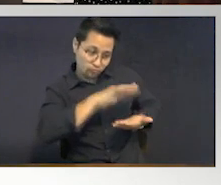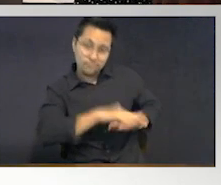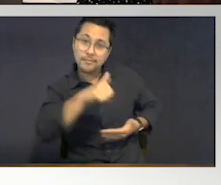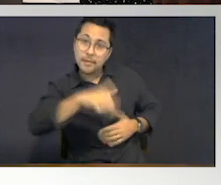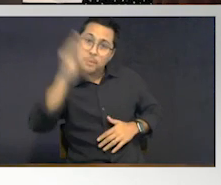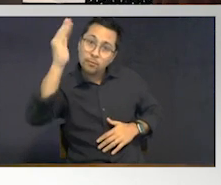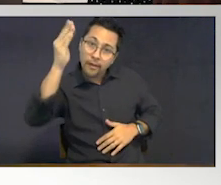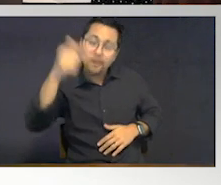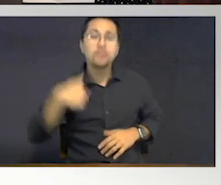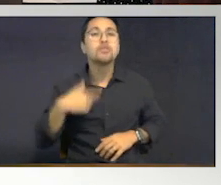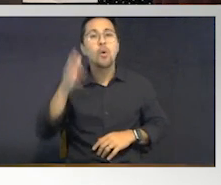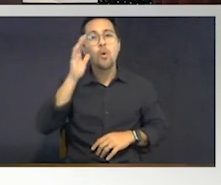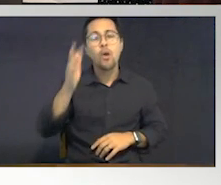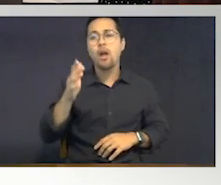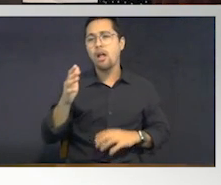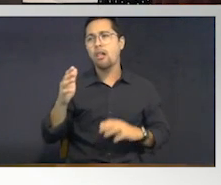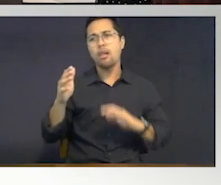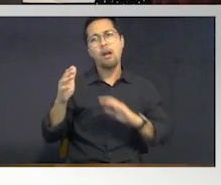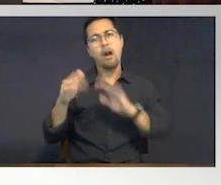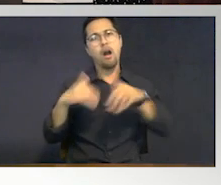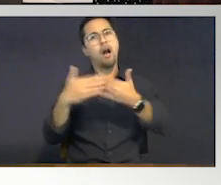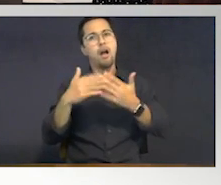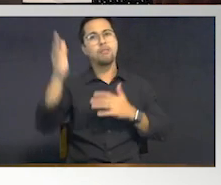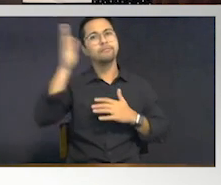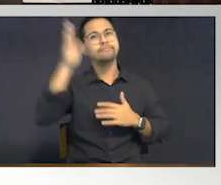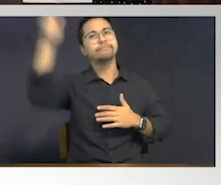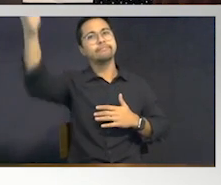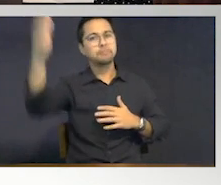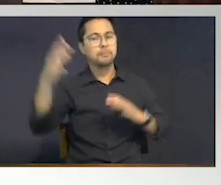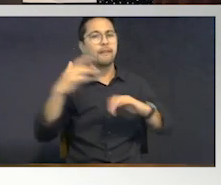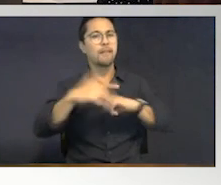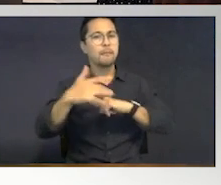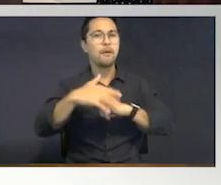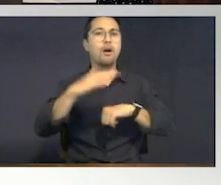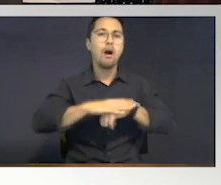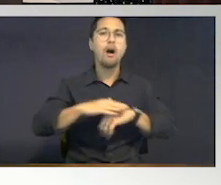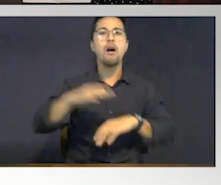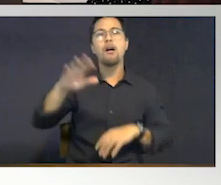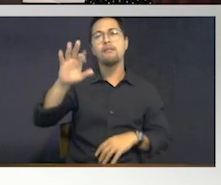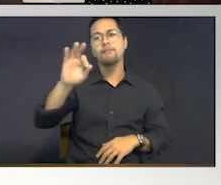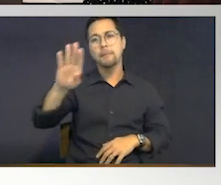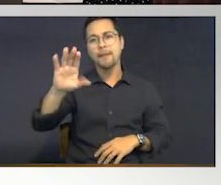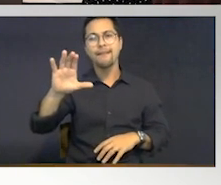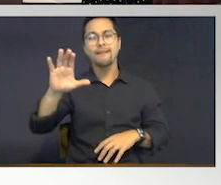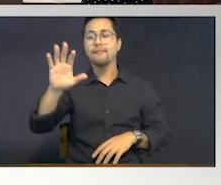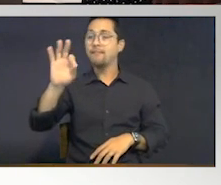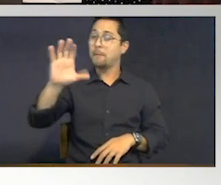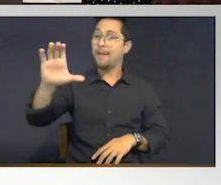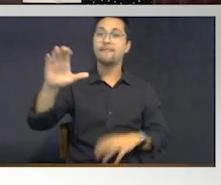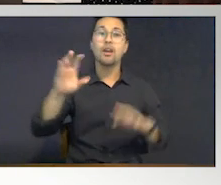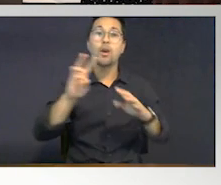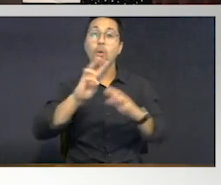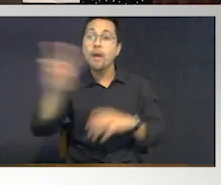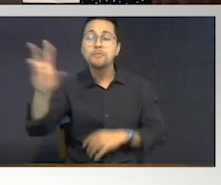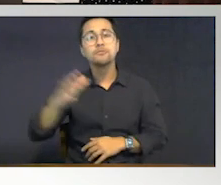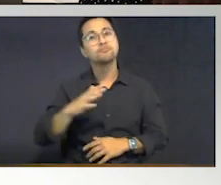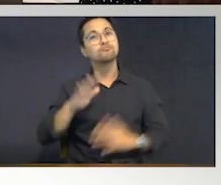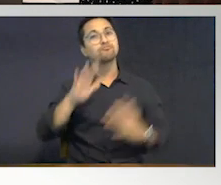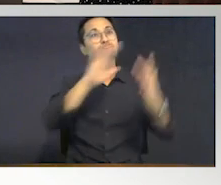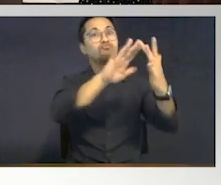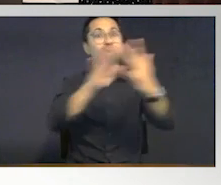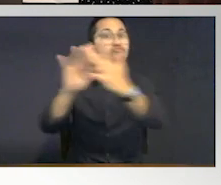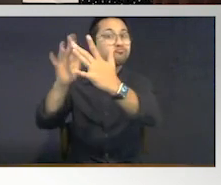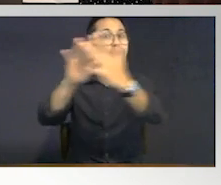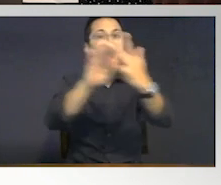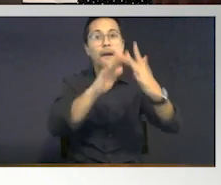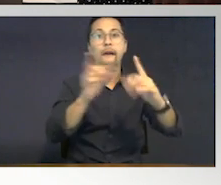they will be all eventually available on the Family Cafe website. So network, talk to